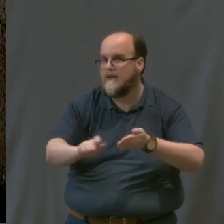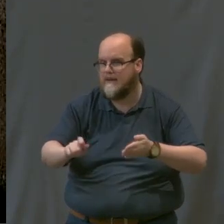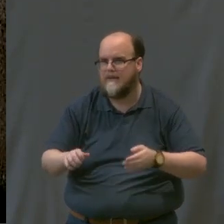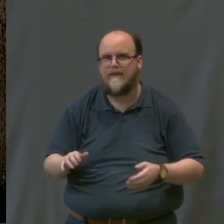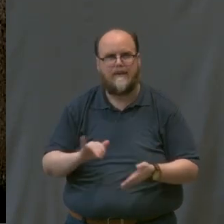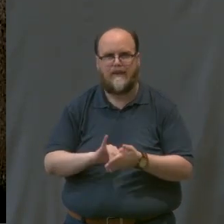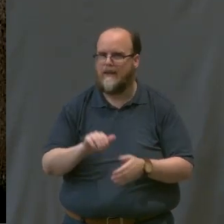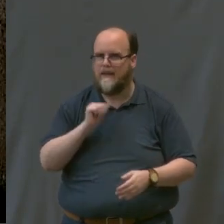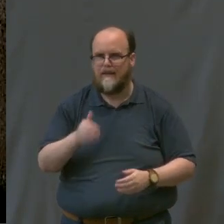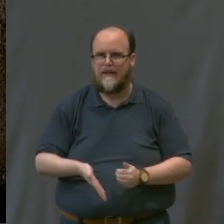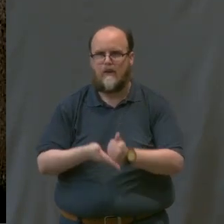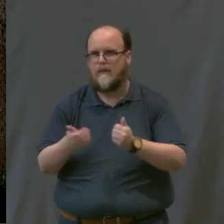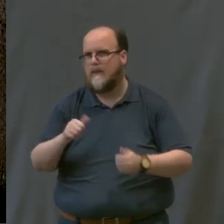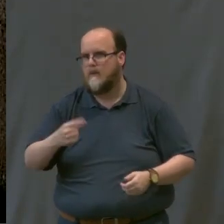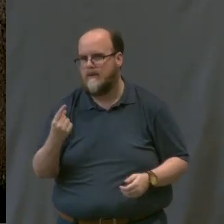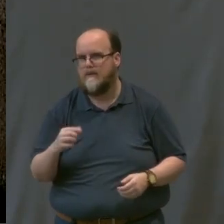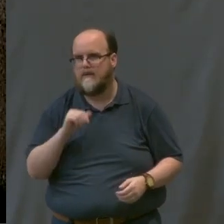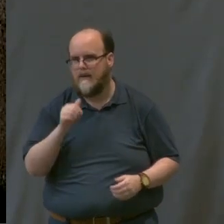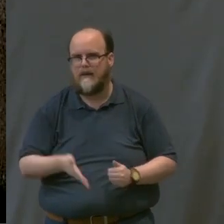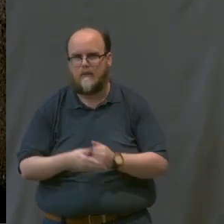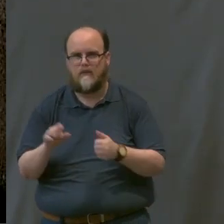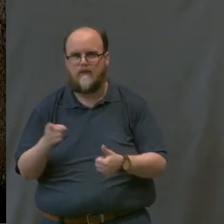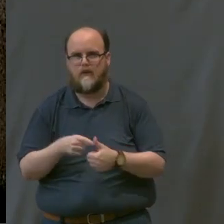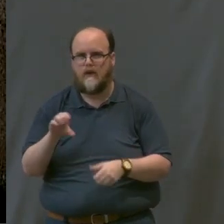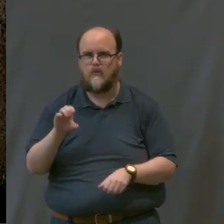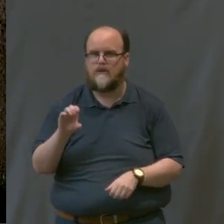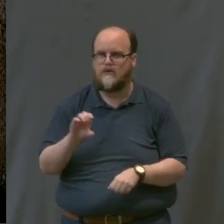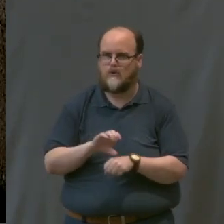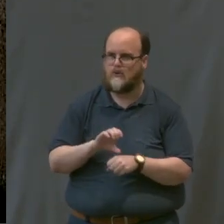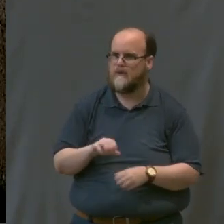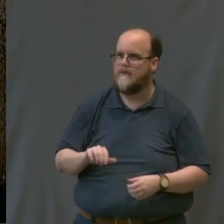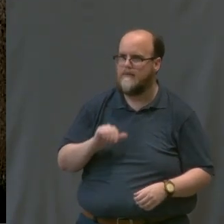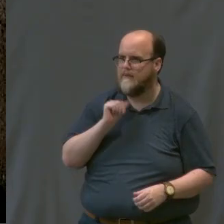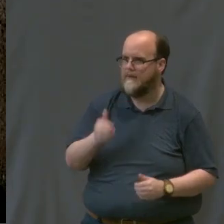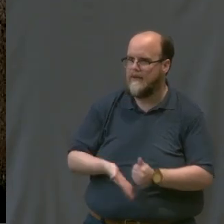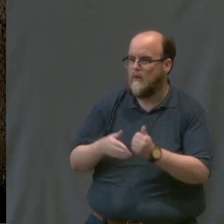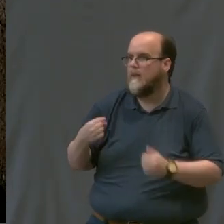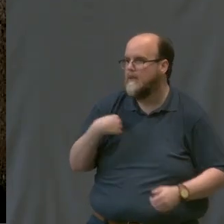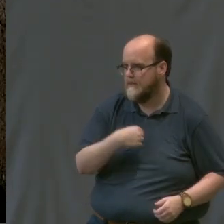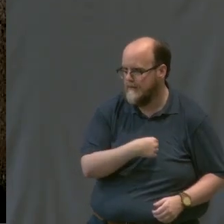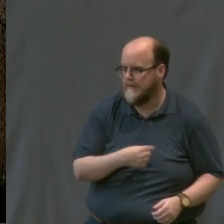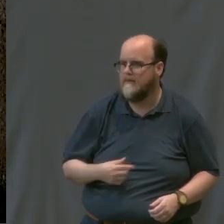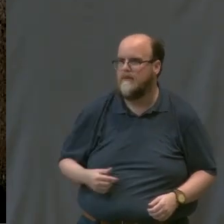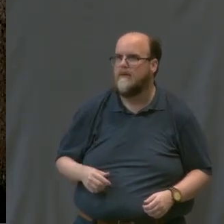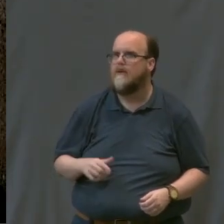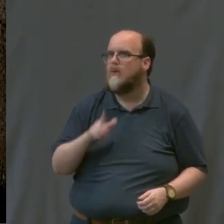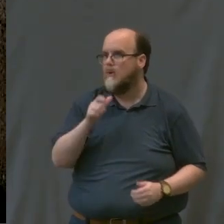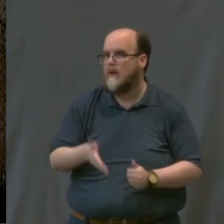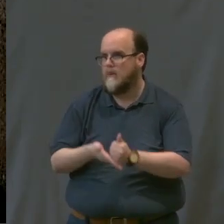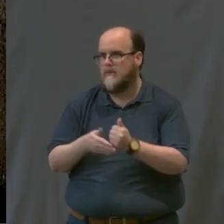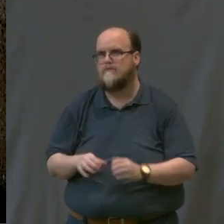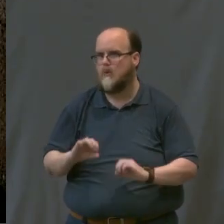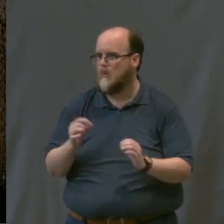That doesn't help anybody. It doesn't help the first century church. It doesn't help us. Who does it help? It